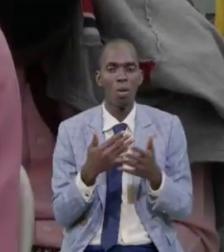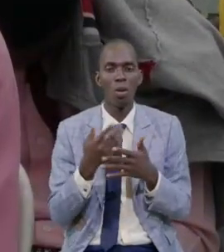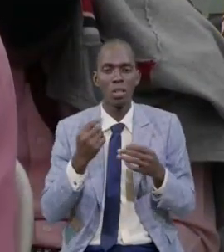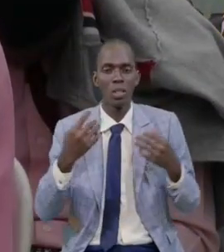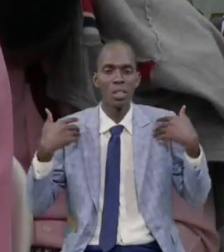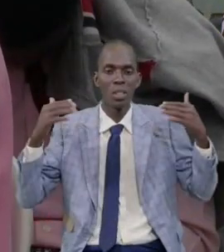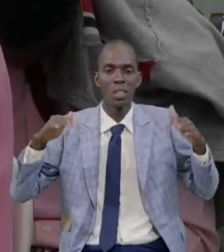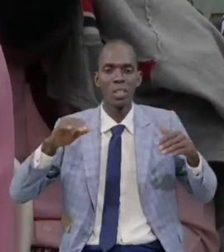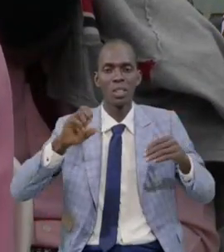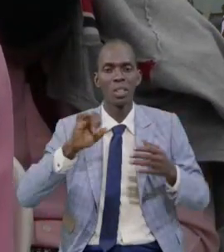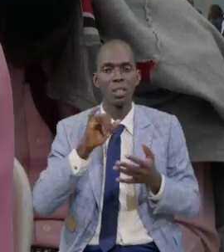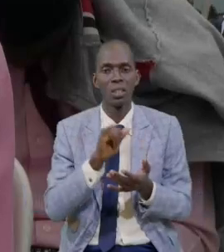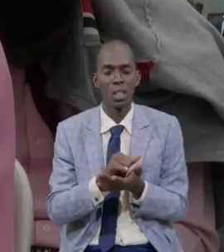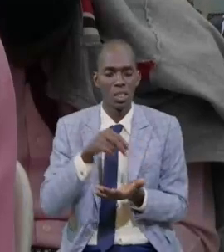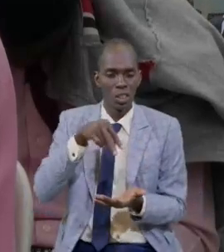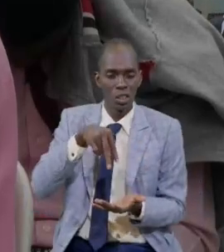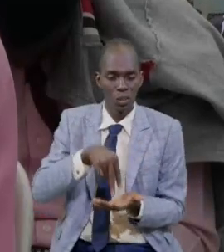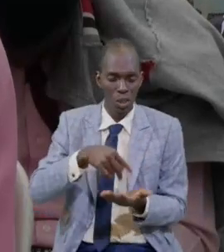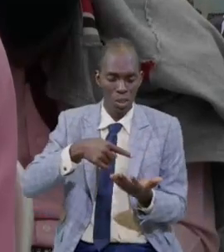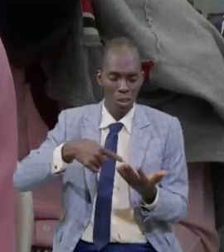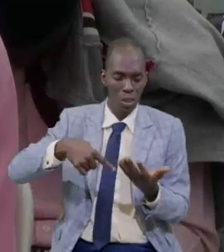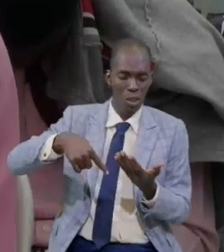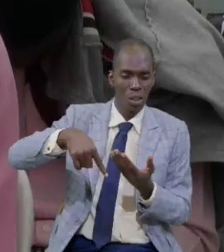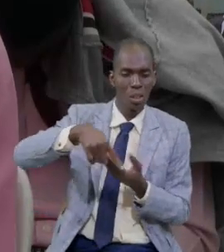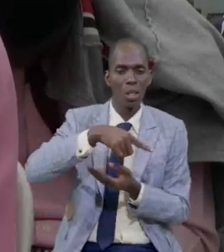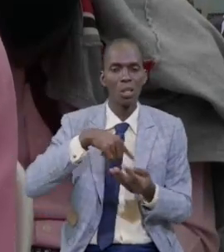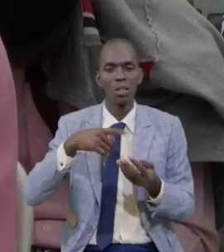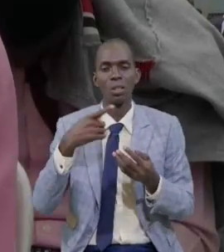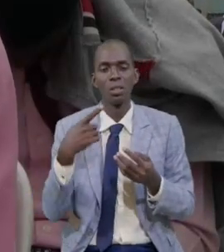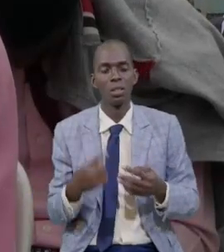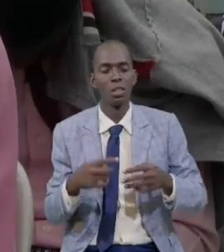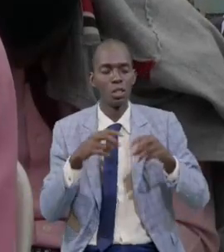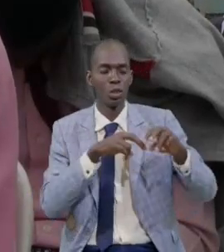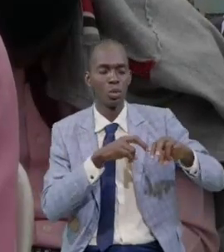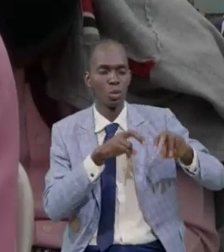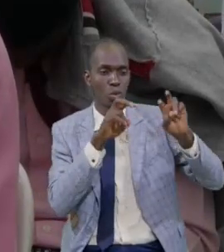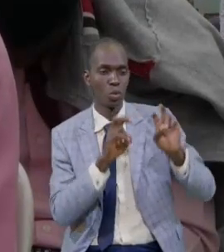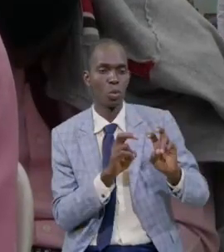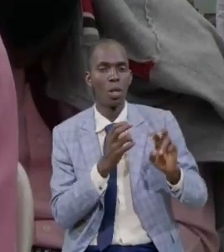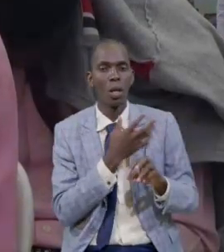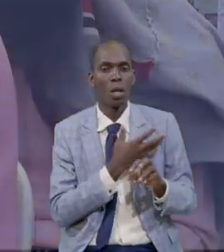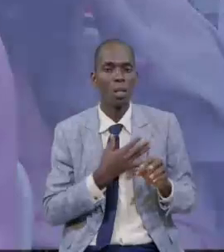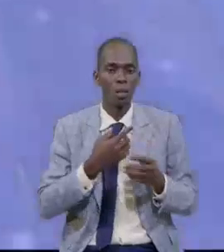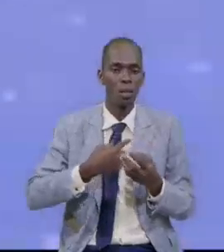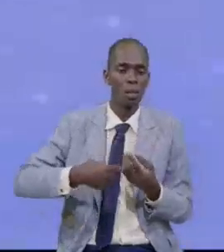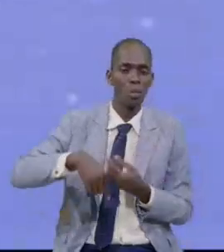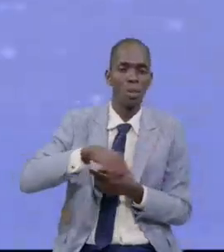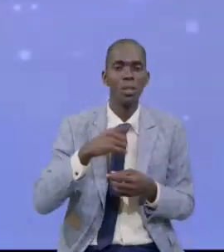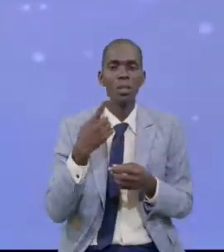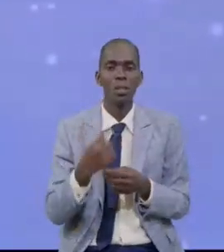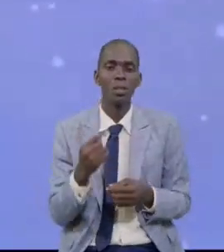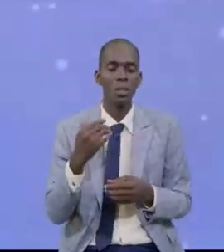stood round about the throne and about the elders and the